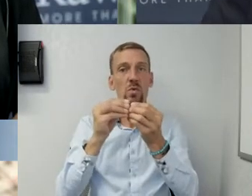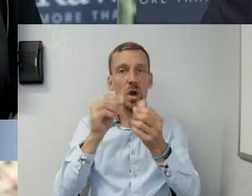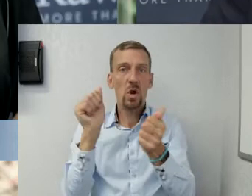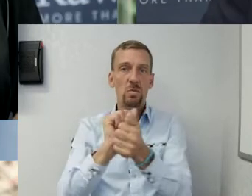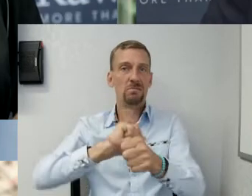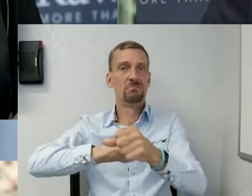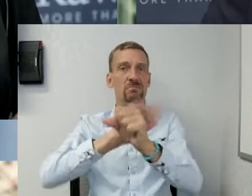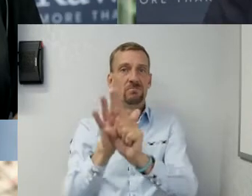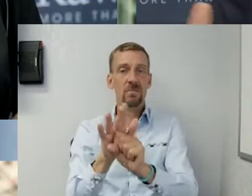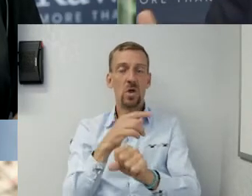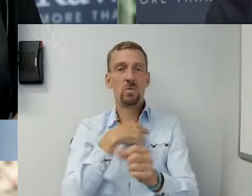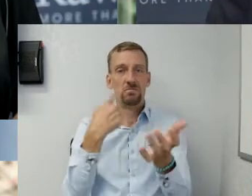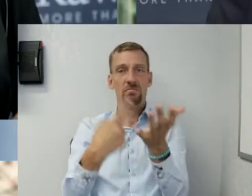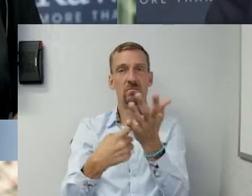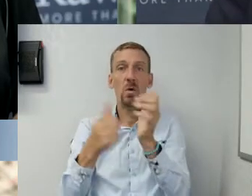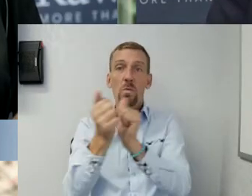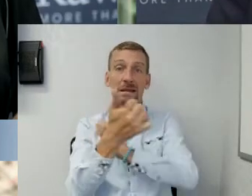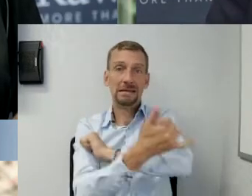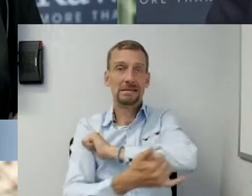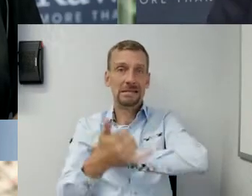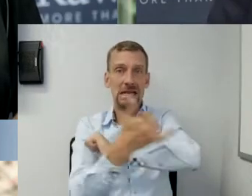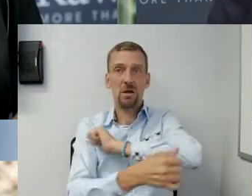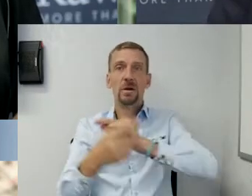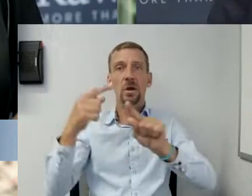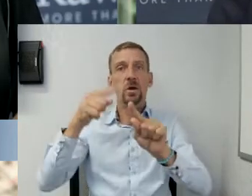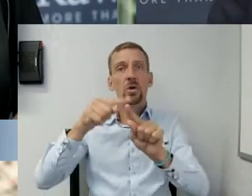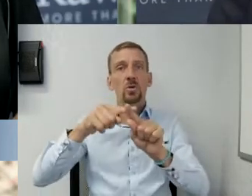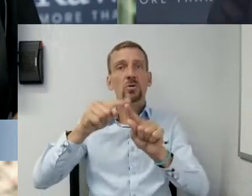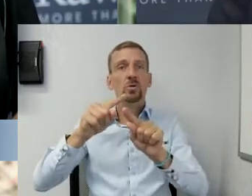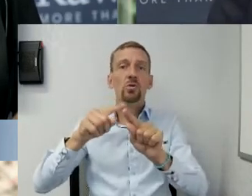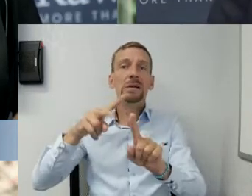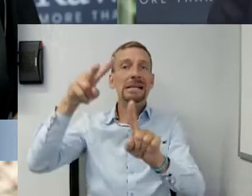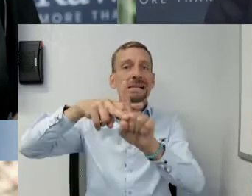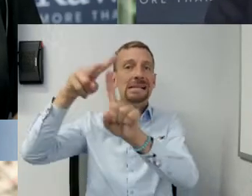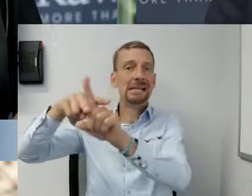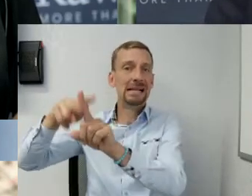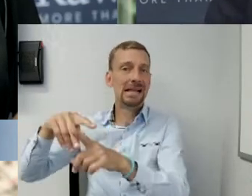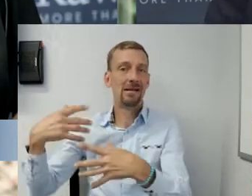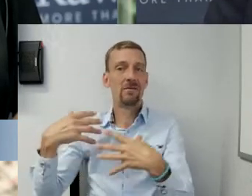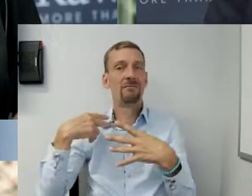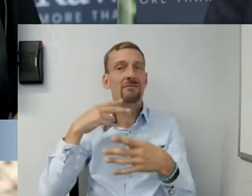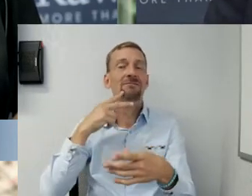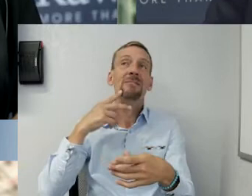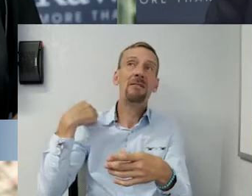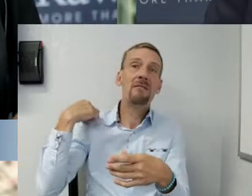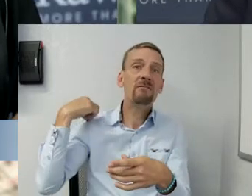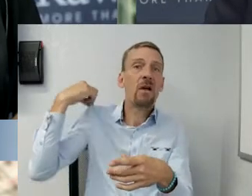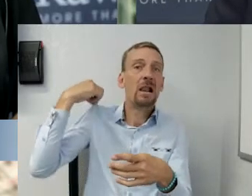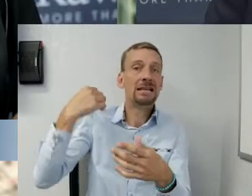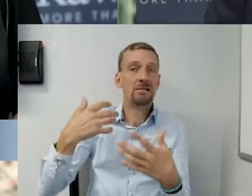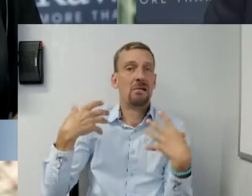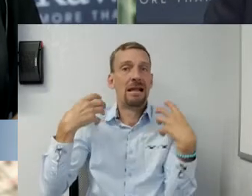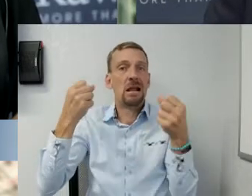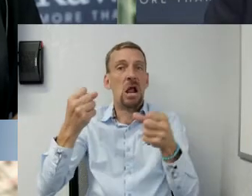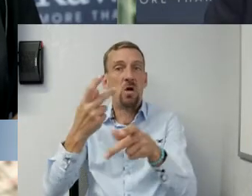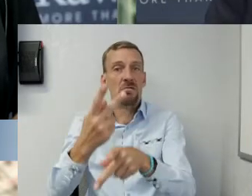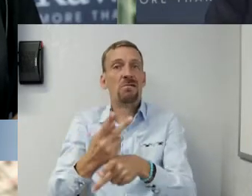county on potentially enlisting volunteer healthcare workers, or I think maybe close